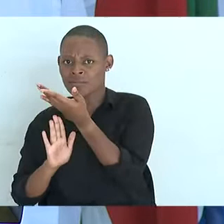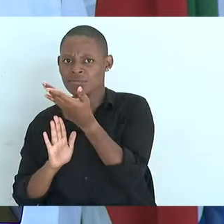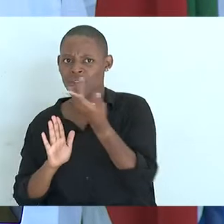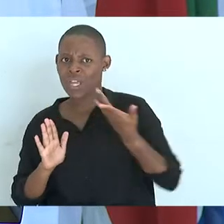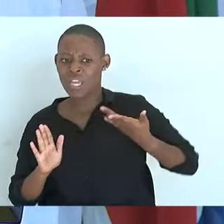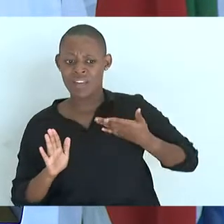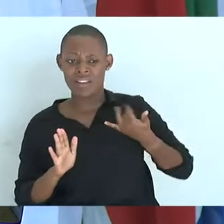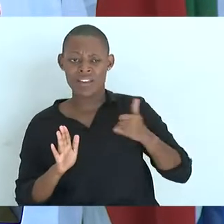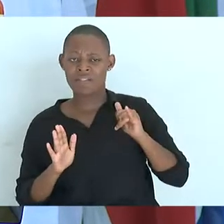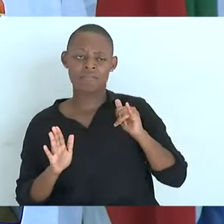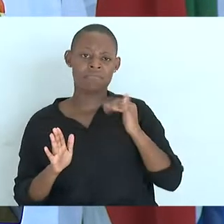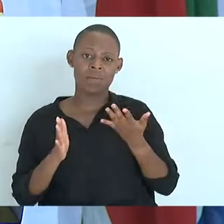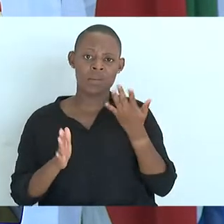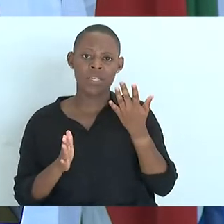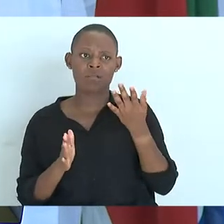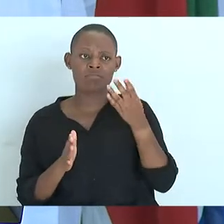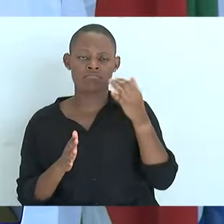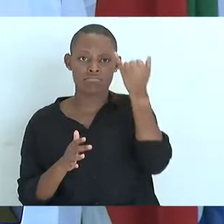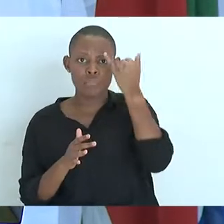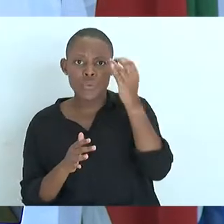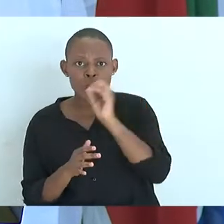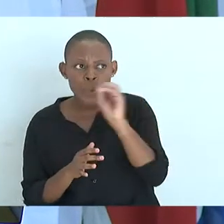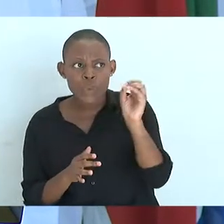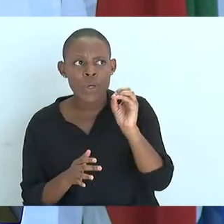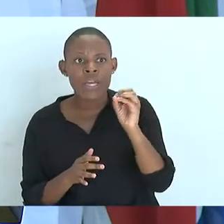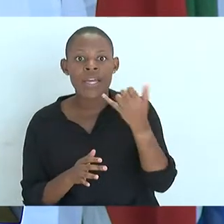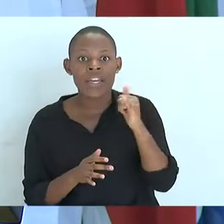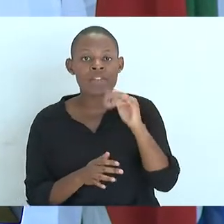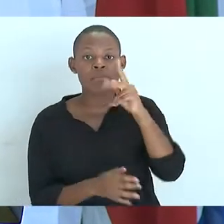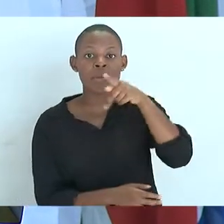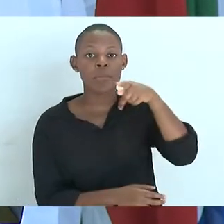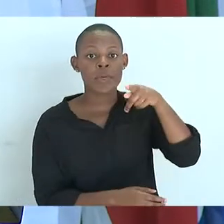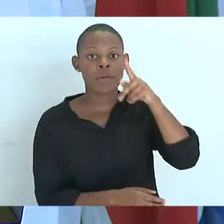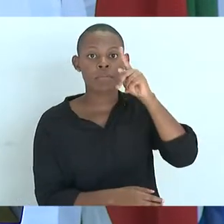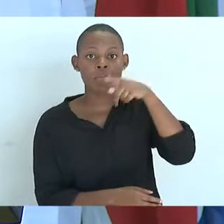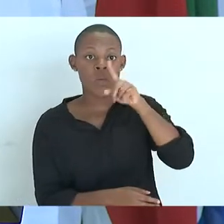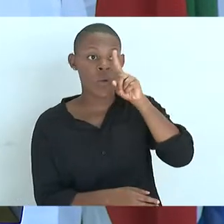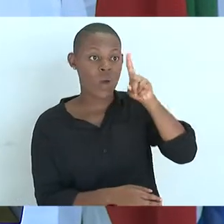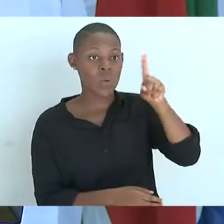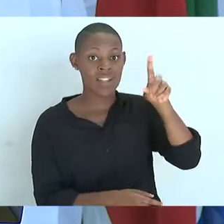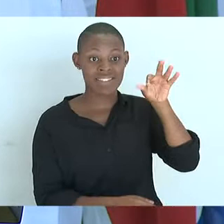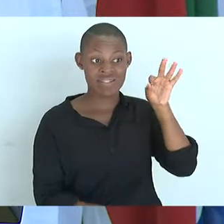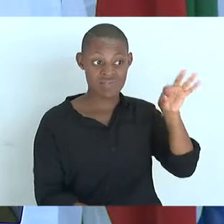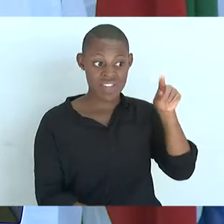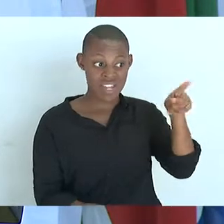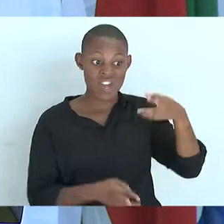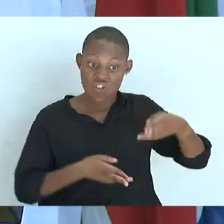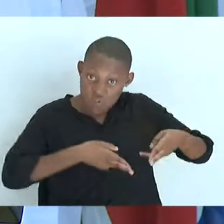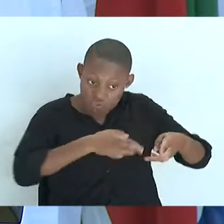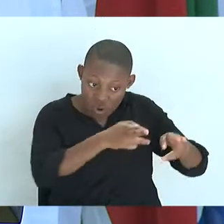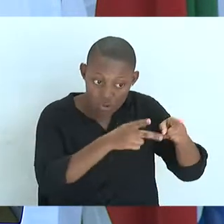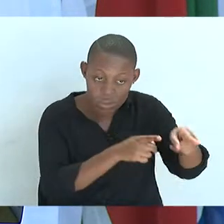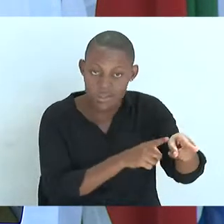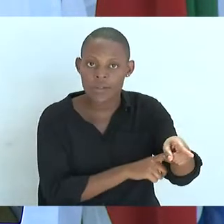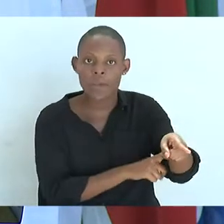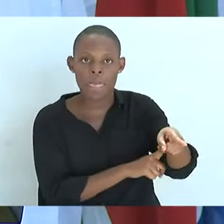you don't talk and mention P113 umgwaqo